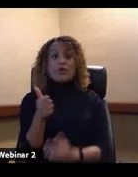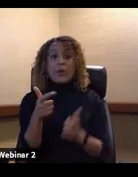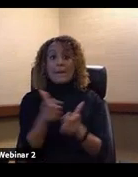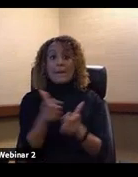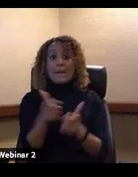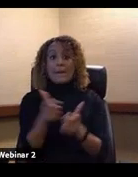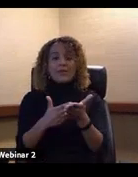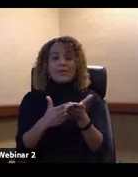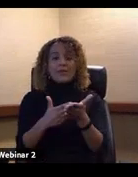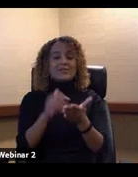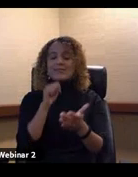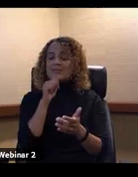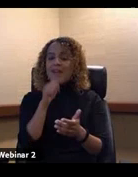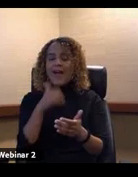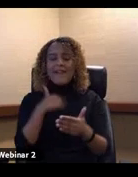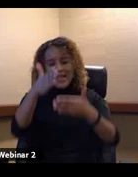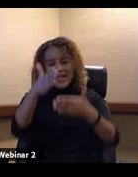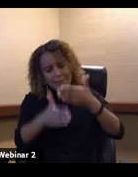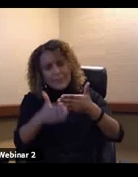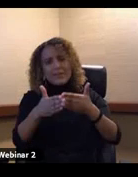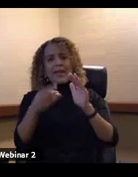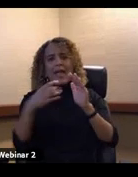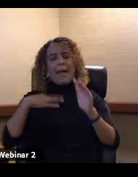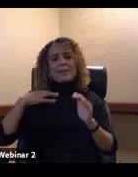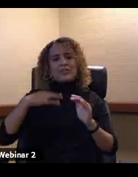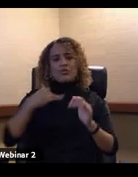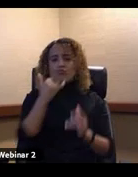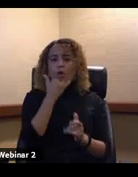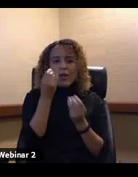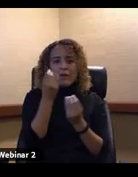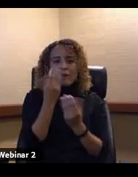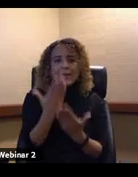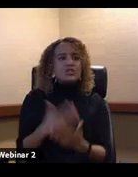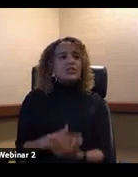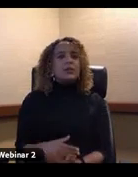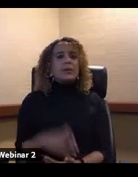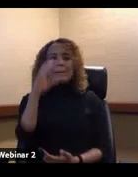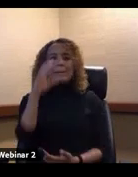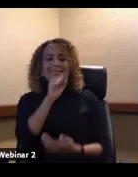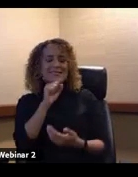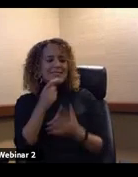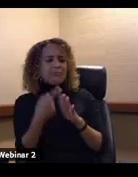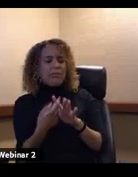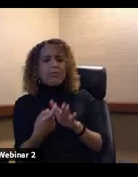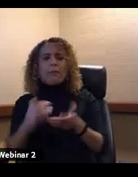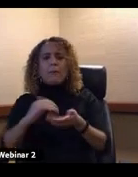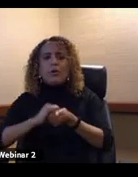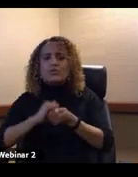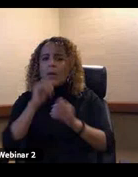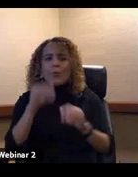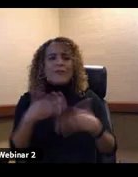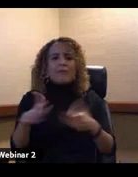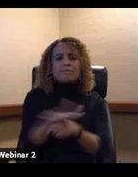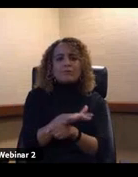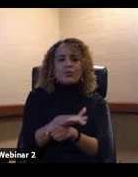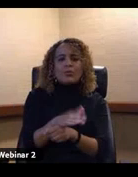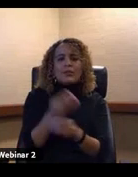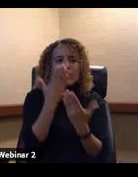Another biggest part is incomplete applications, wrong documents, missing the required partnerships, not providing